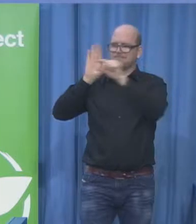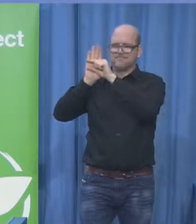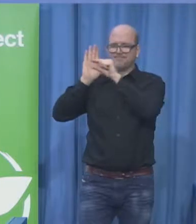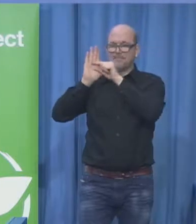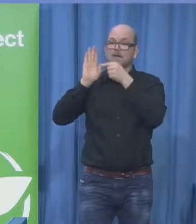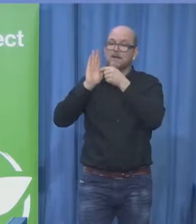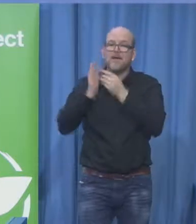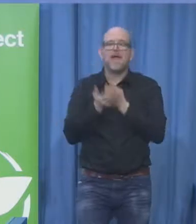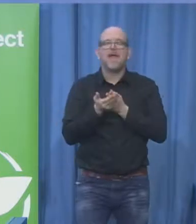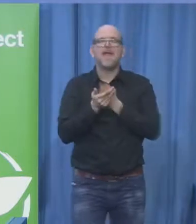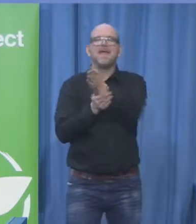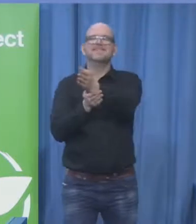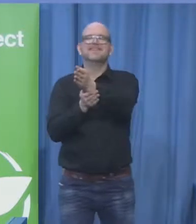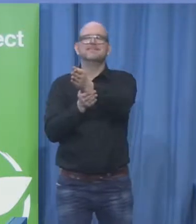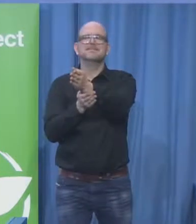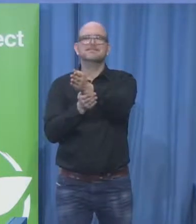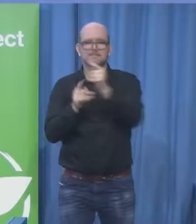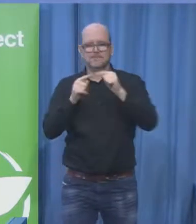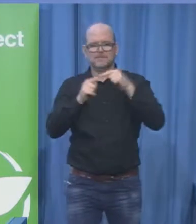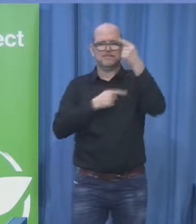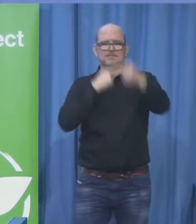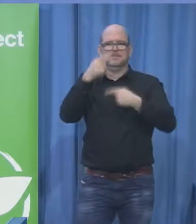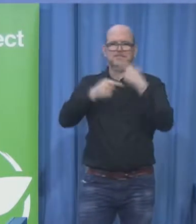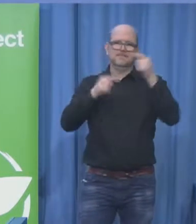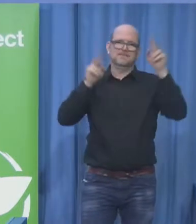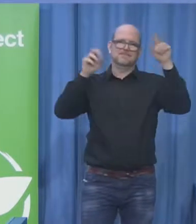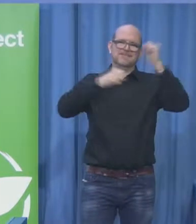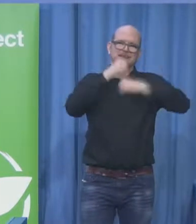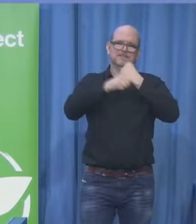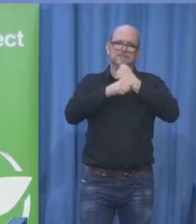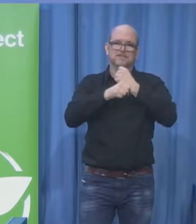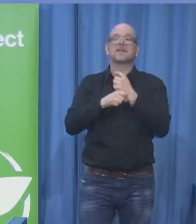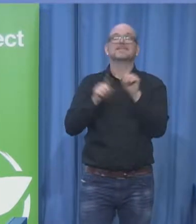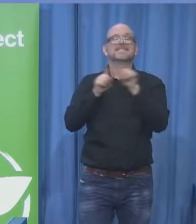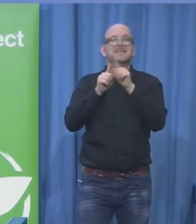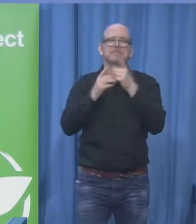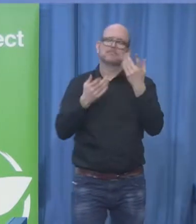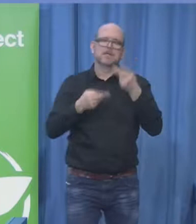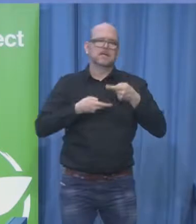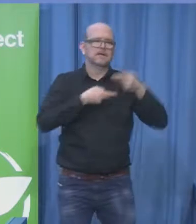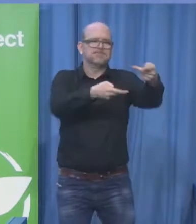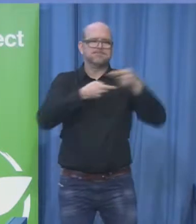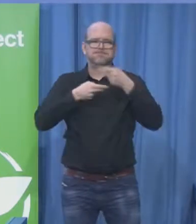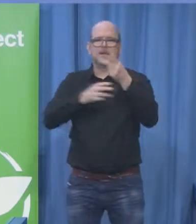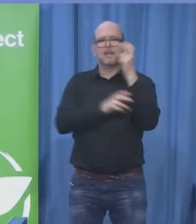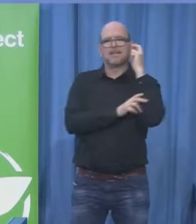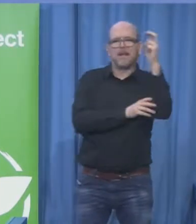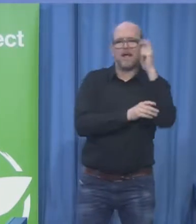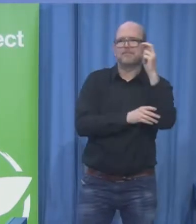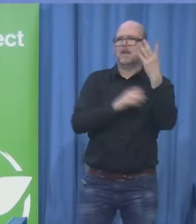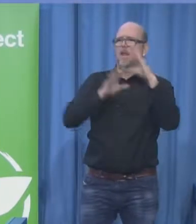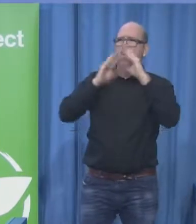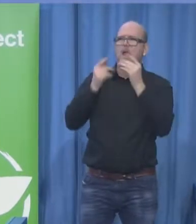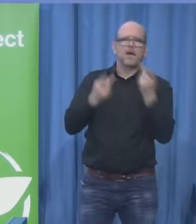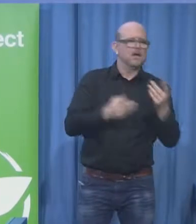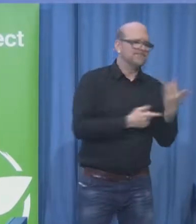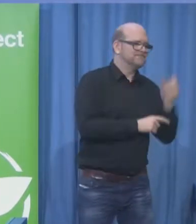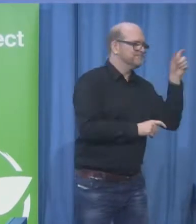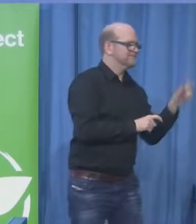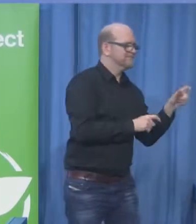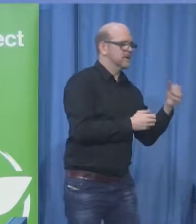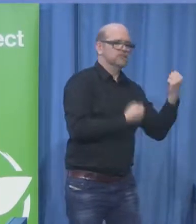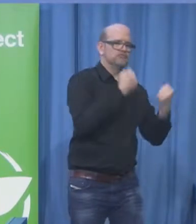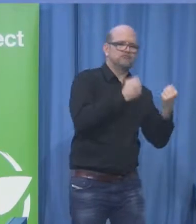ICT, and to services available to the public. So soon there will be the call for nominations.